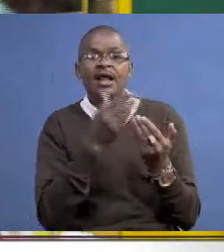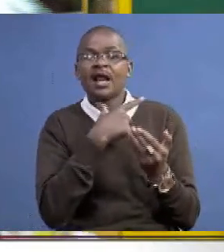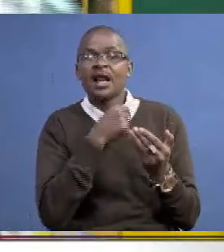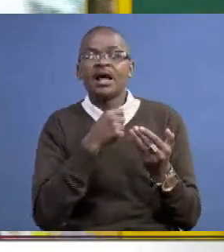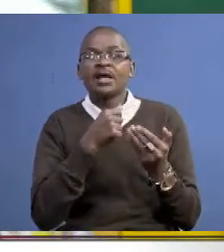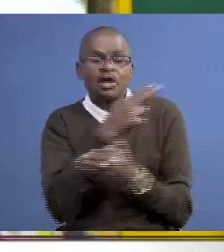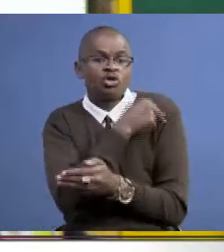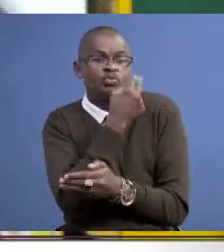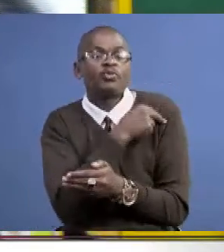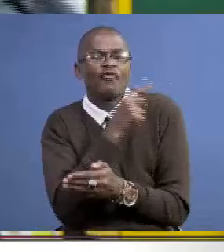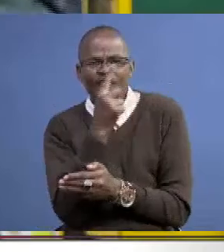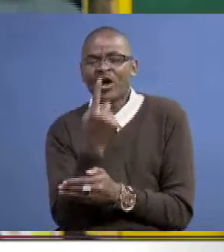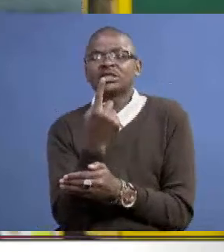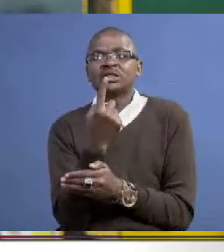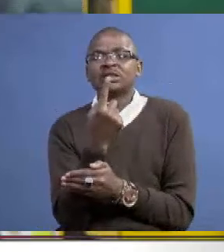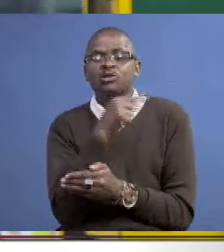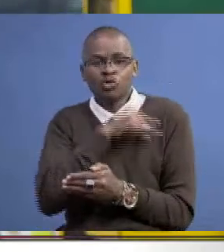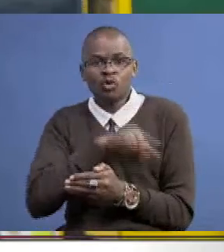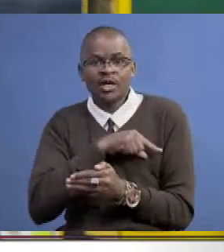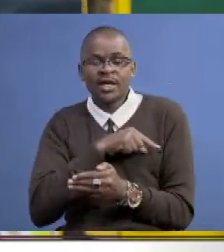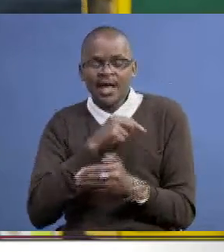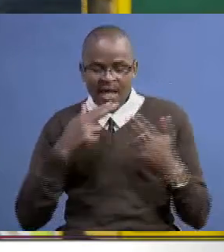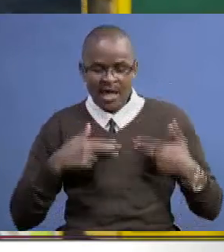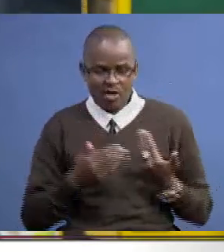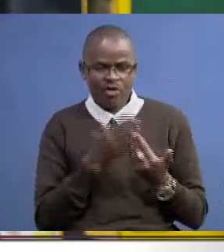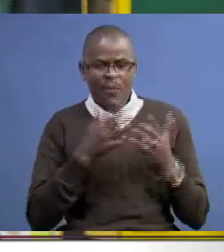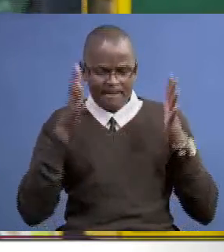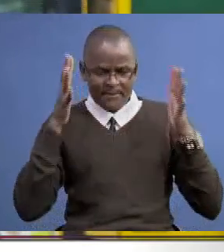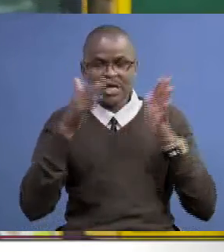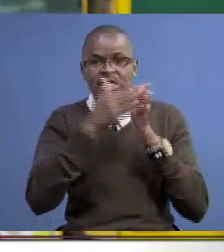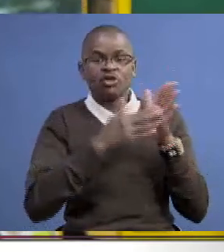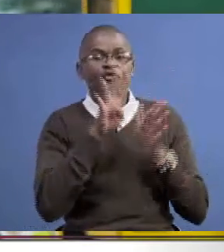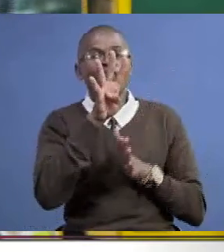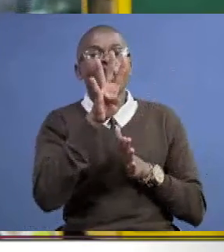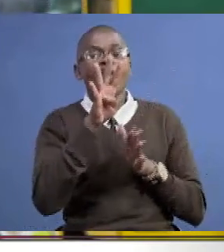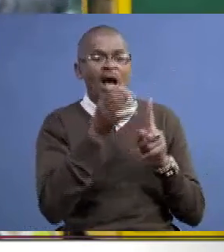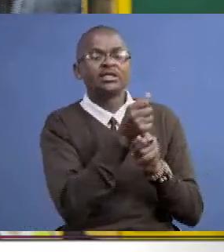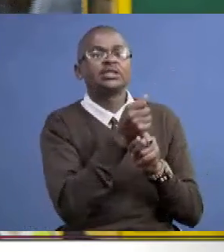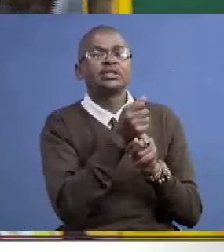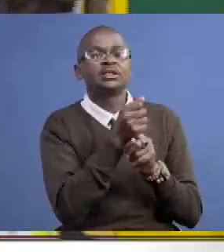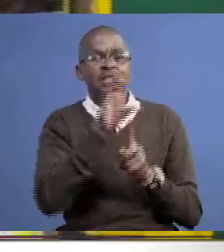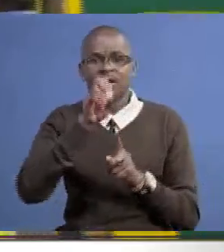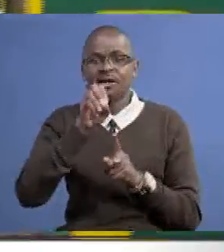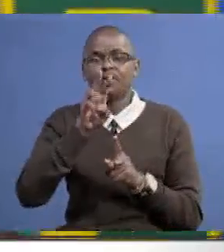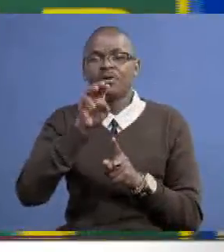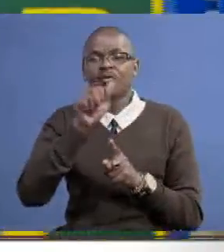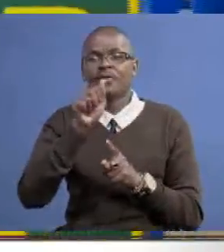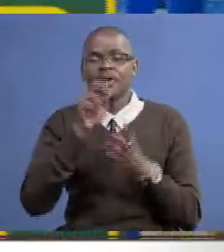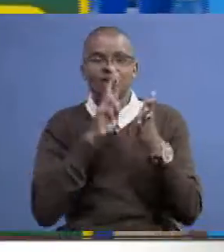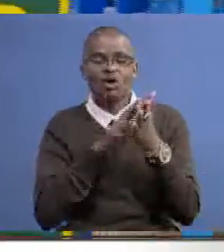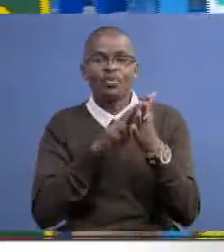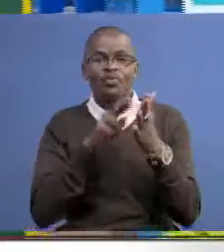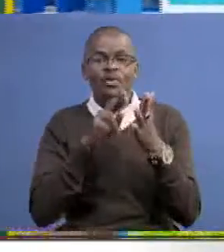like Gertrude leading the way. Quality health care, which is one of the big four agenda, is likely to be achieved. Oumo Nyango,